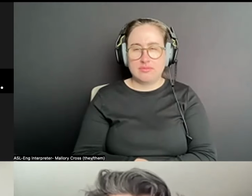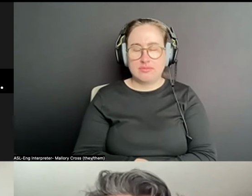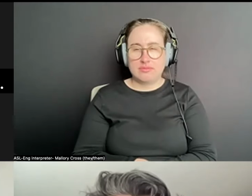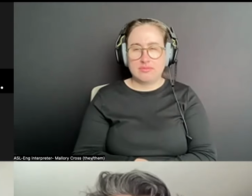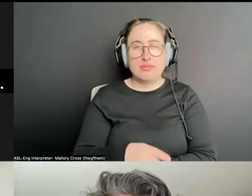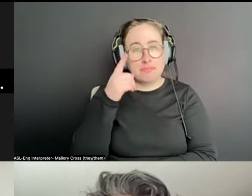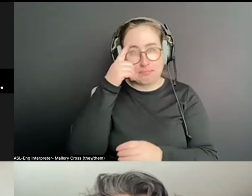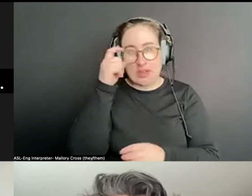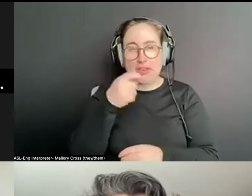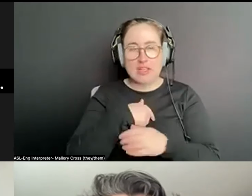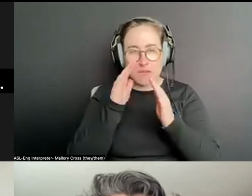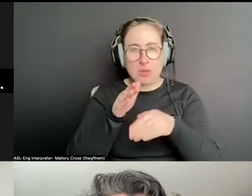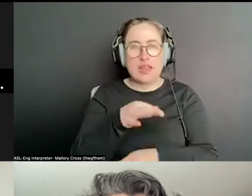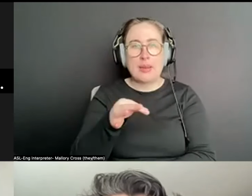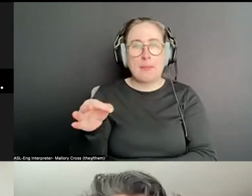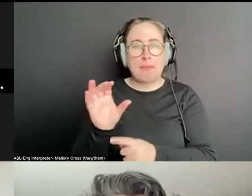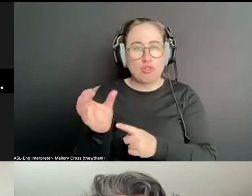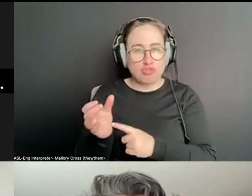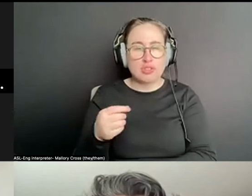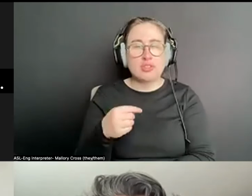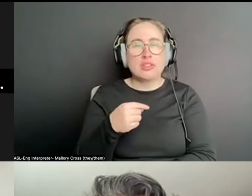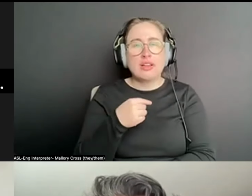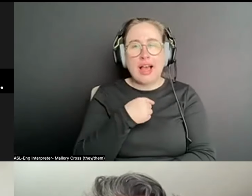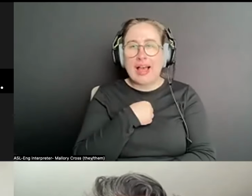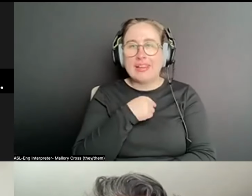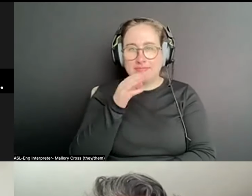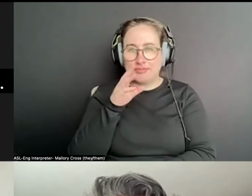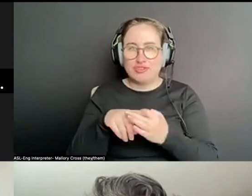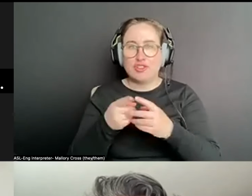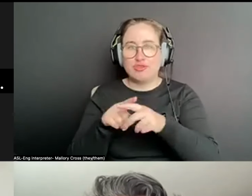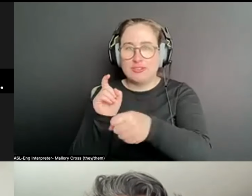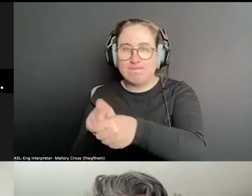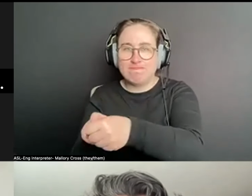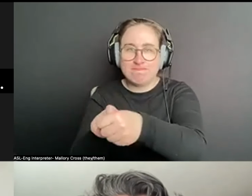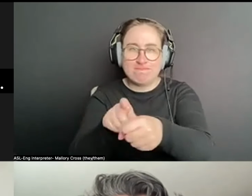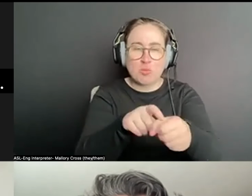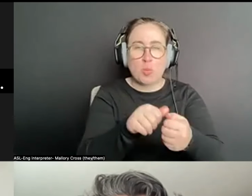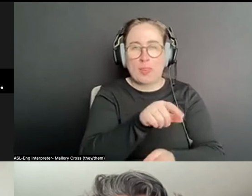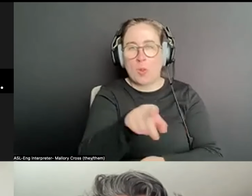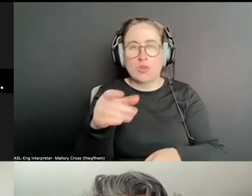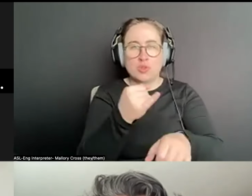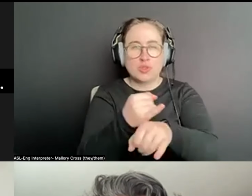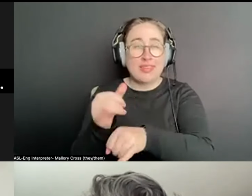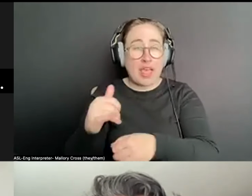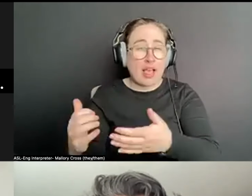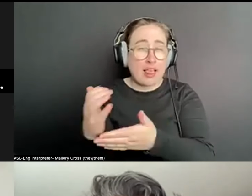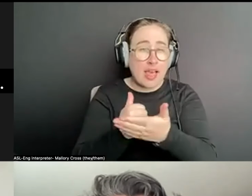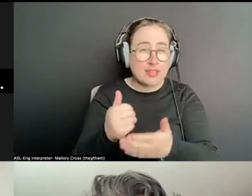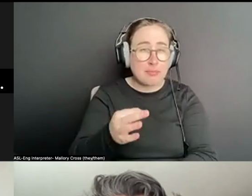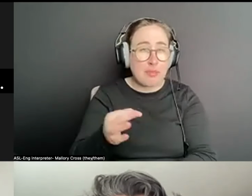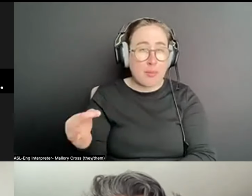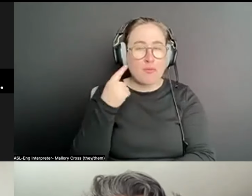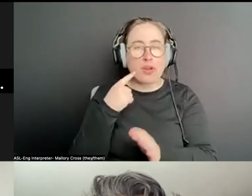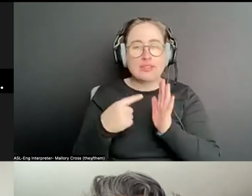hop culture, I have been tapping into those institutions that collect hip hop. So for example,